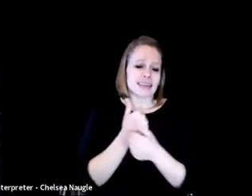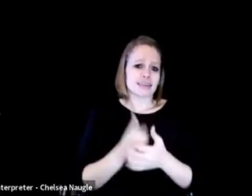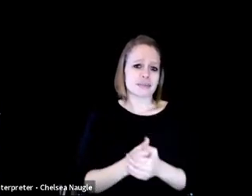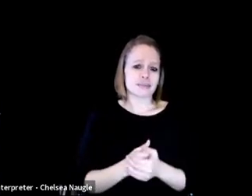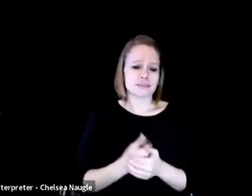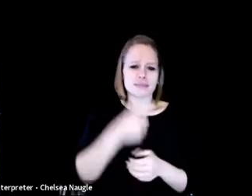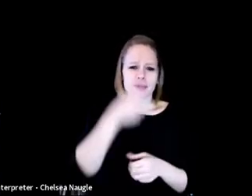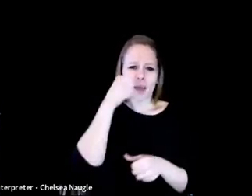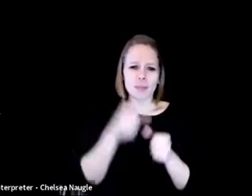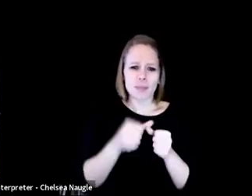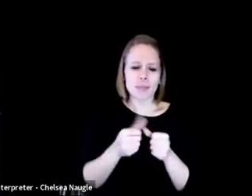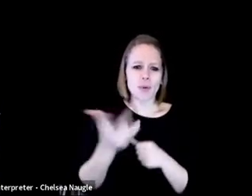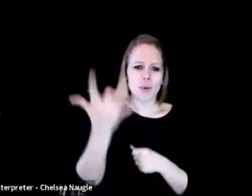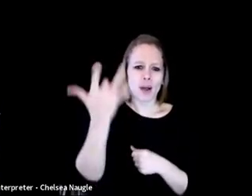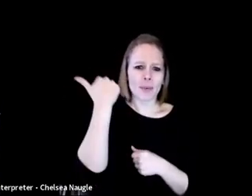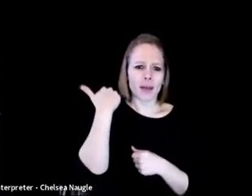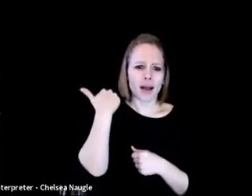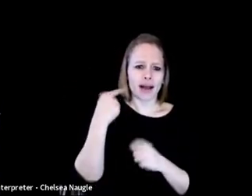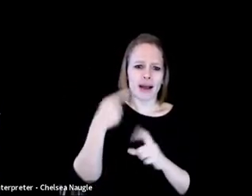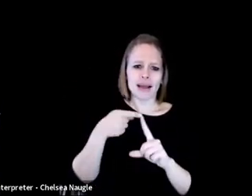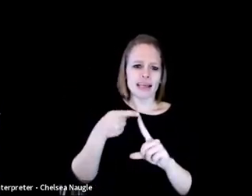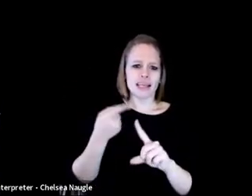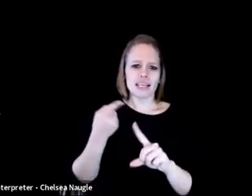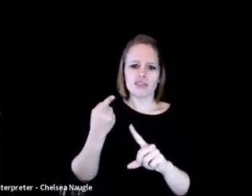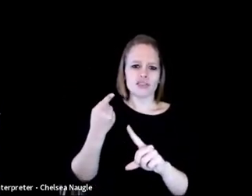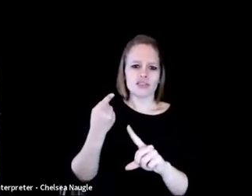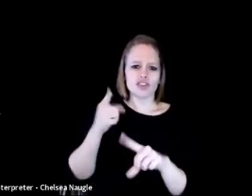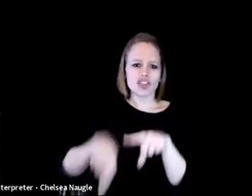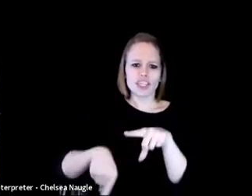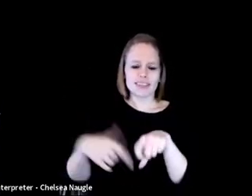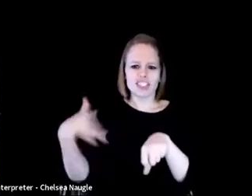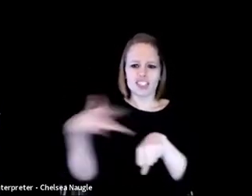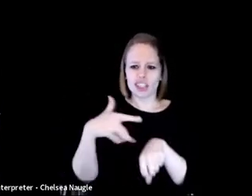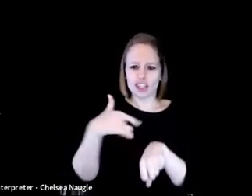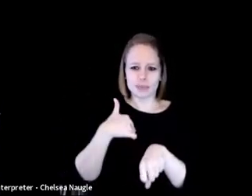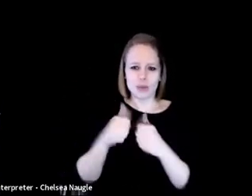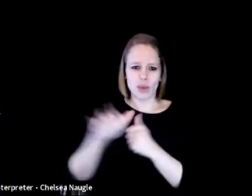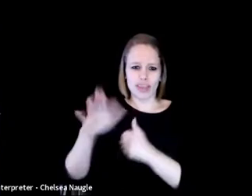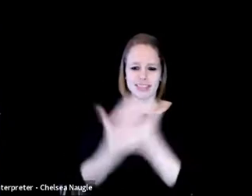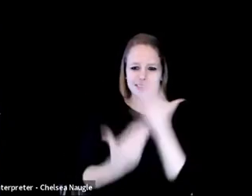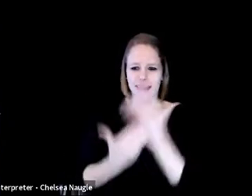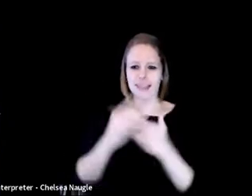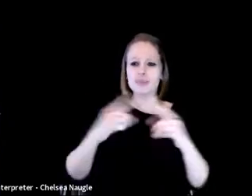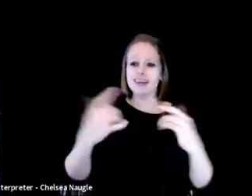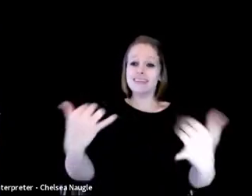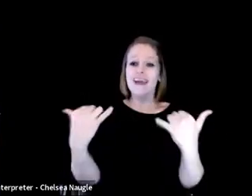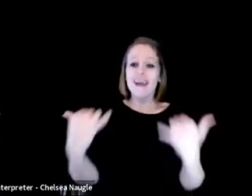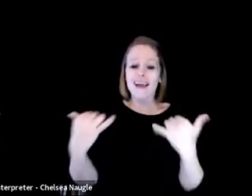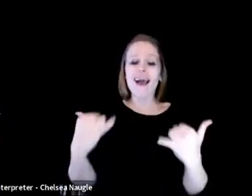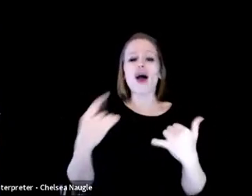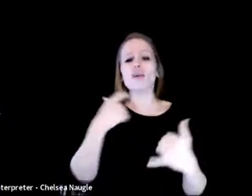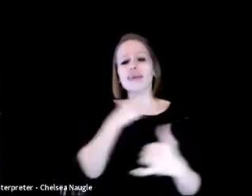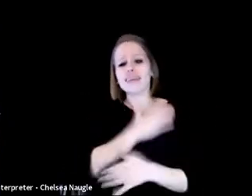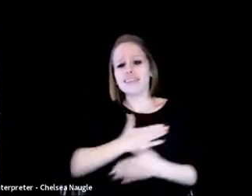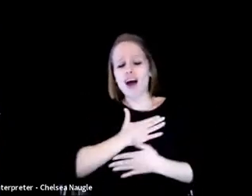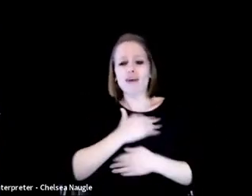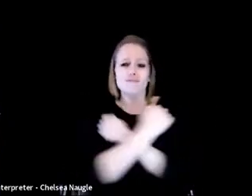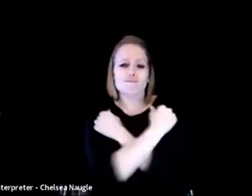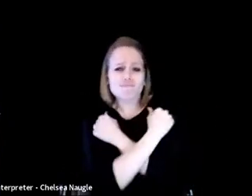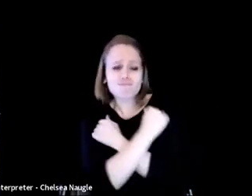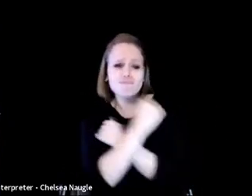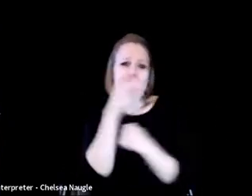while back we wouldn't be able to touch him in his hands. Now he loves hugs, kisses. He has